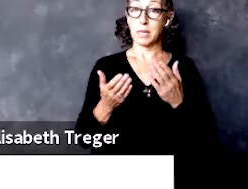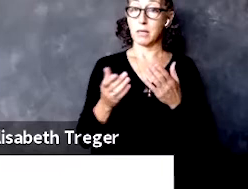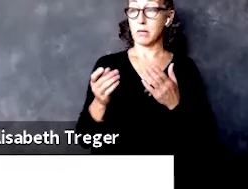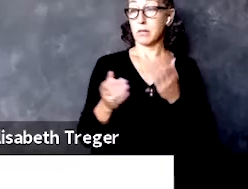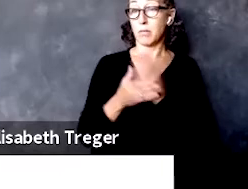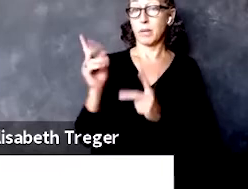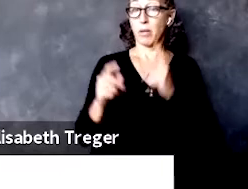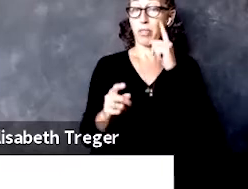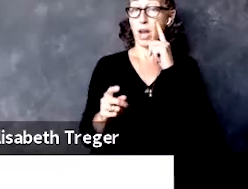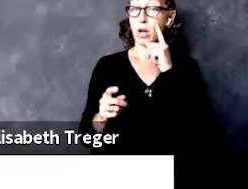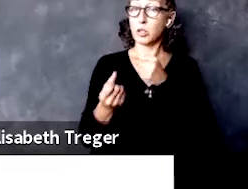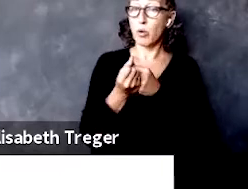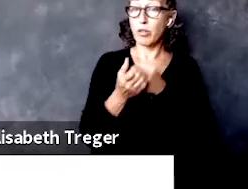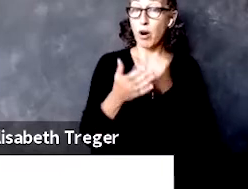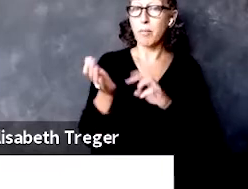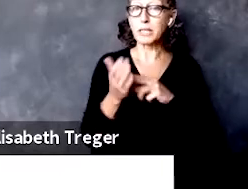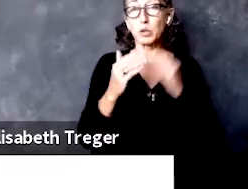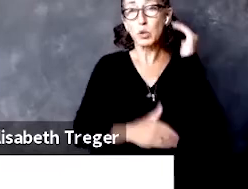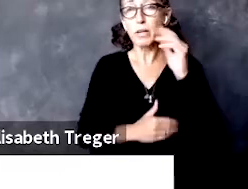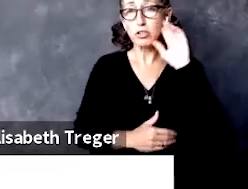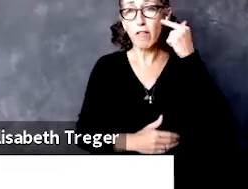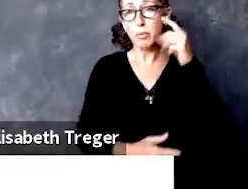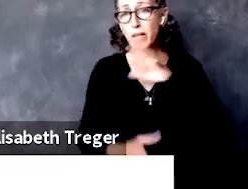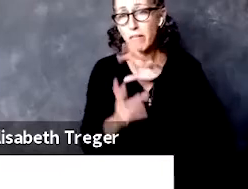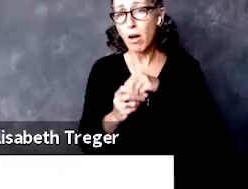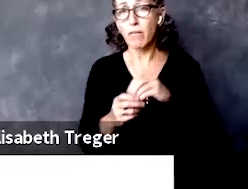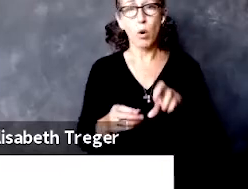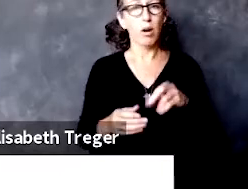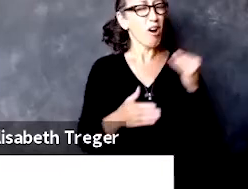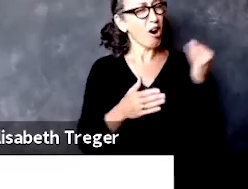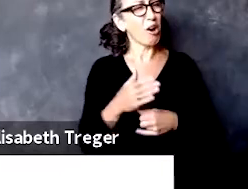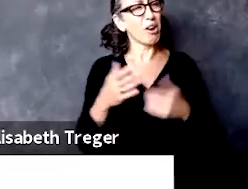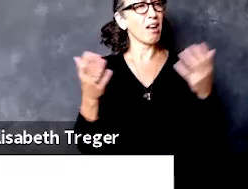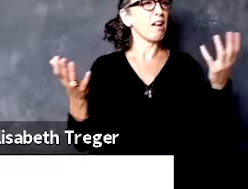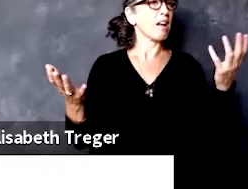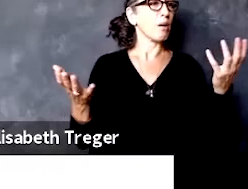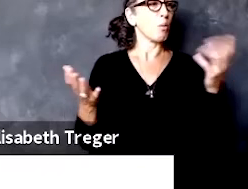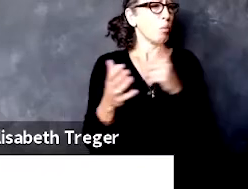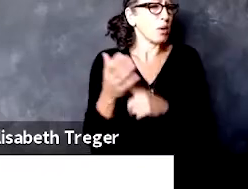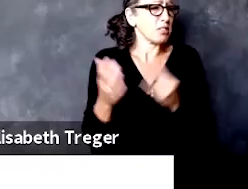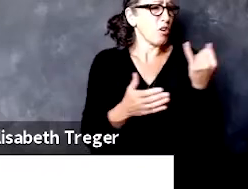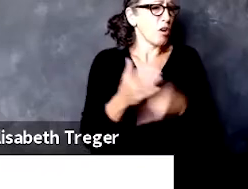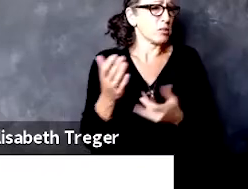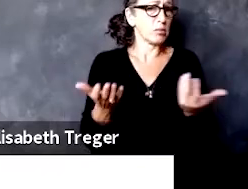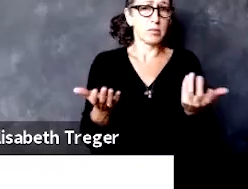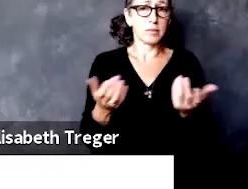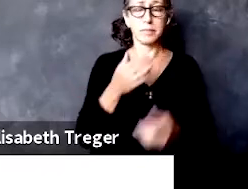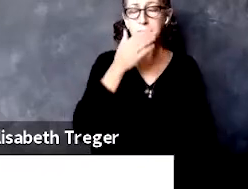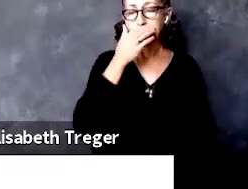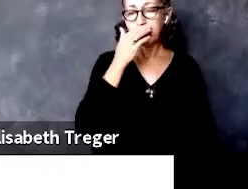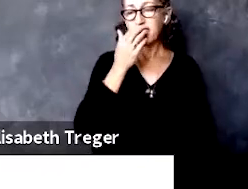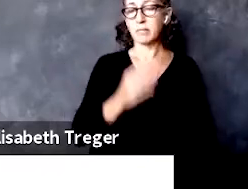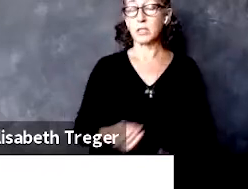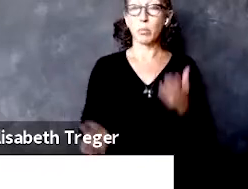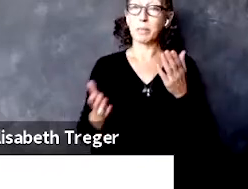about. That could be stereotypes they have about what the arts are or what's they are and are not. And so